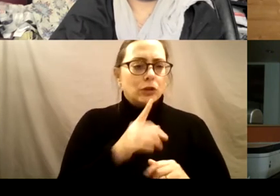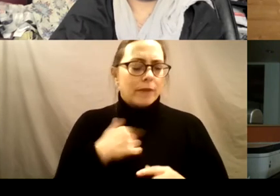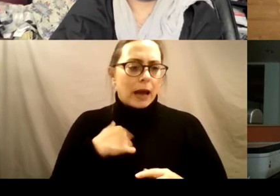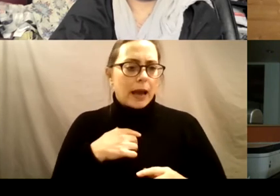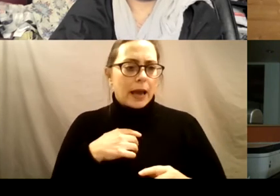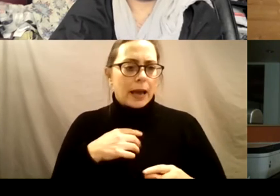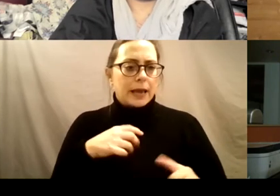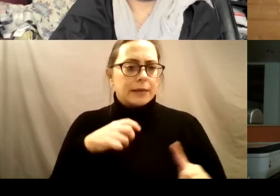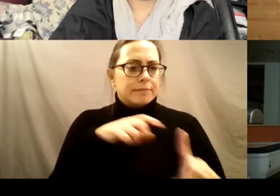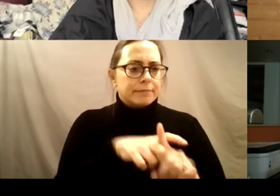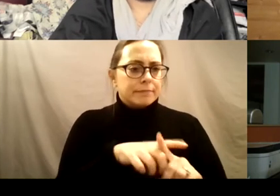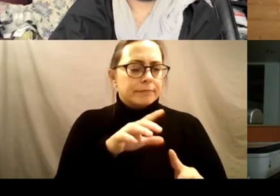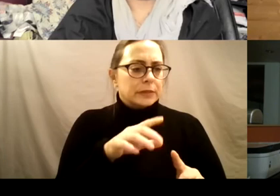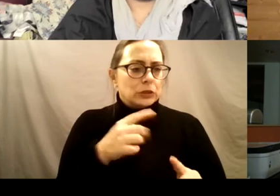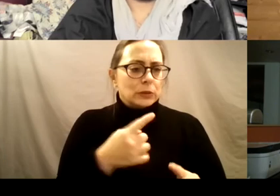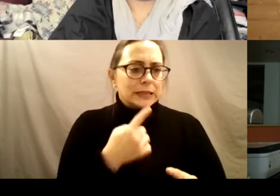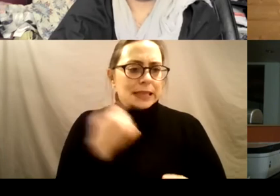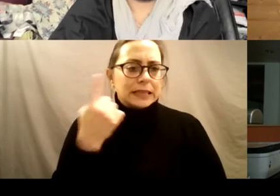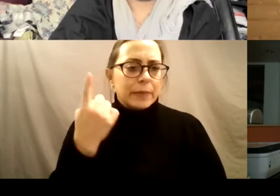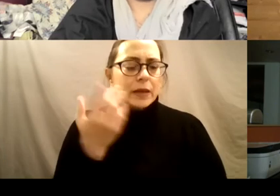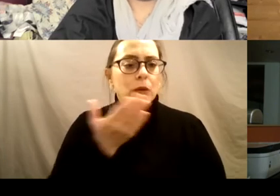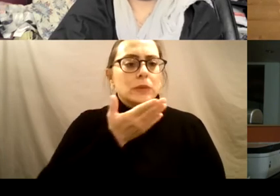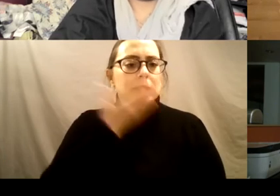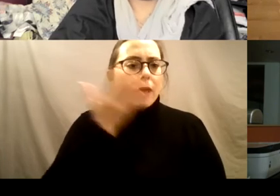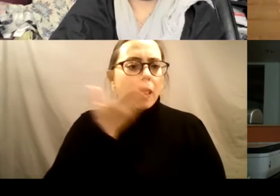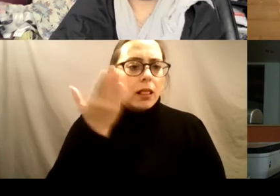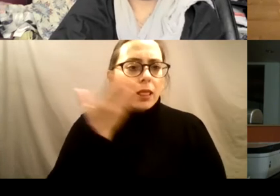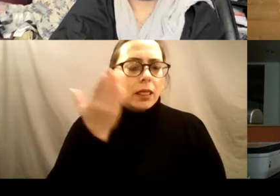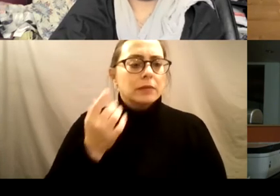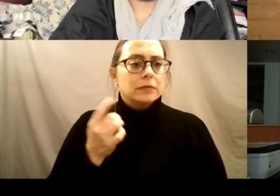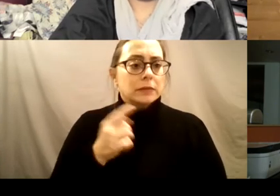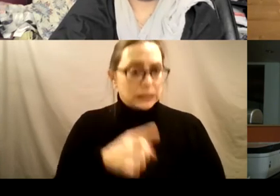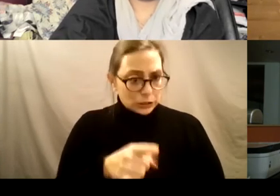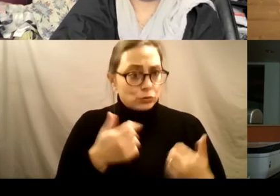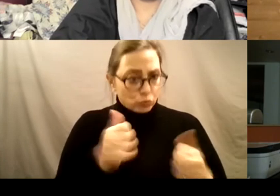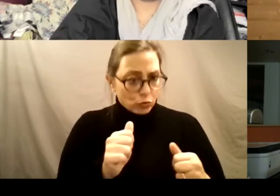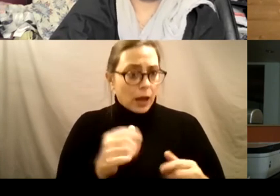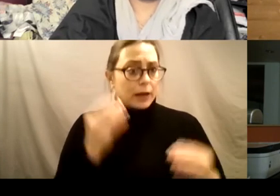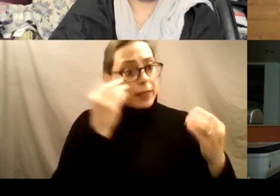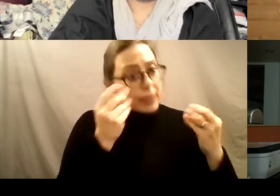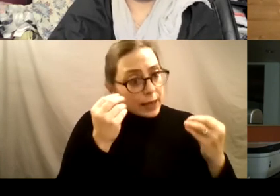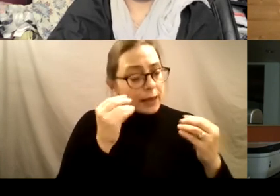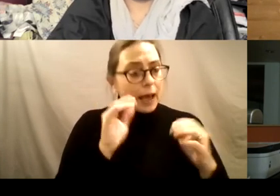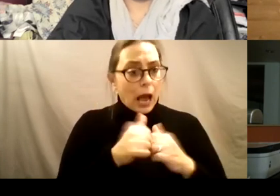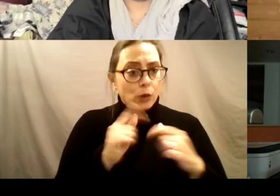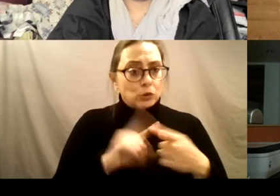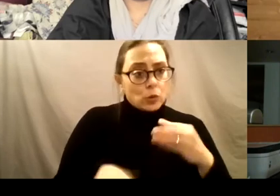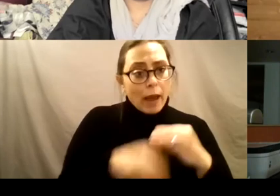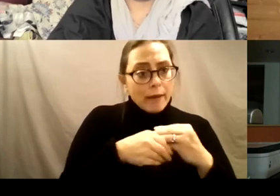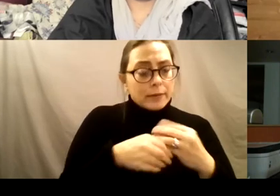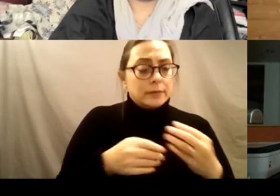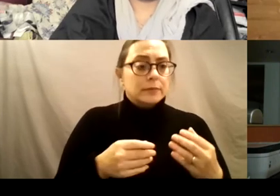about smell. And I wondered if, is that one of the things that you also are considering, things like, as you